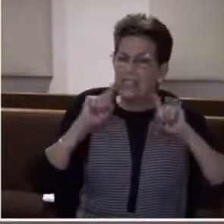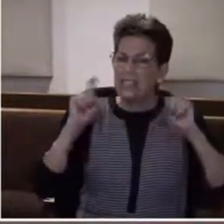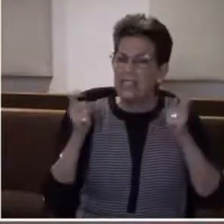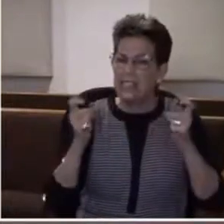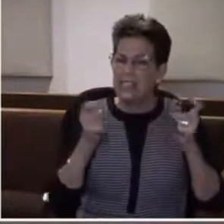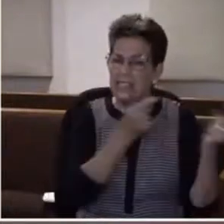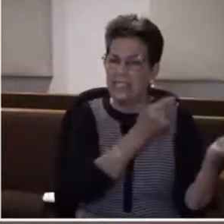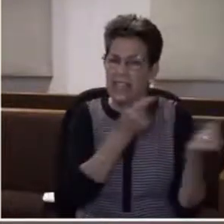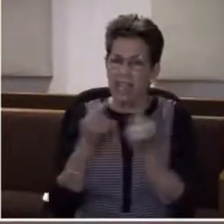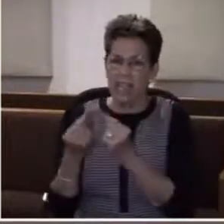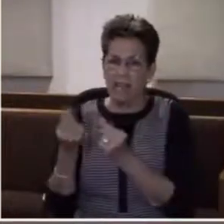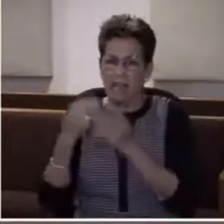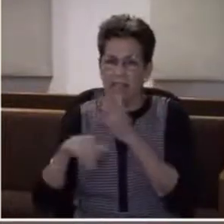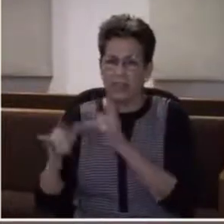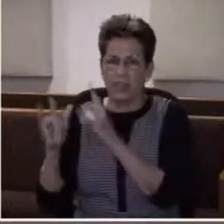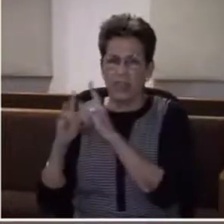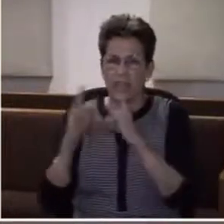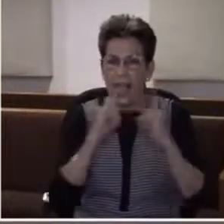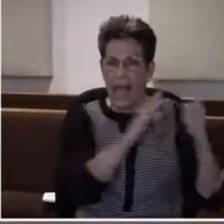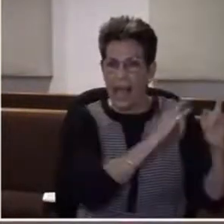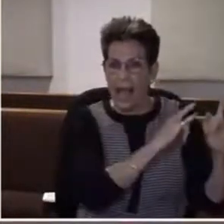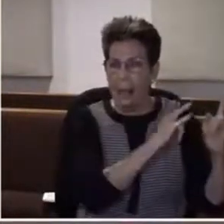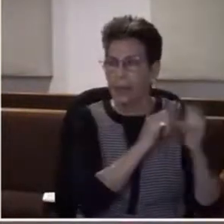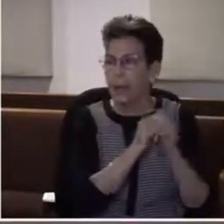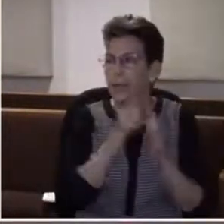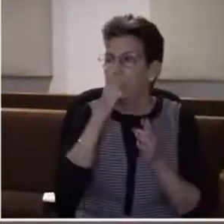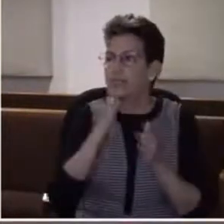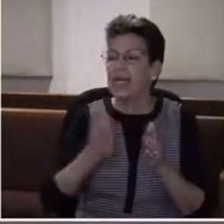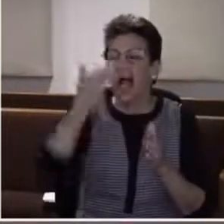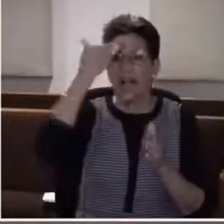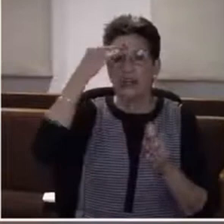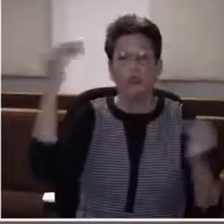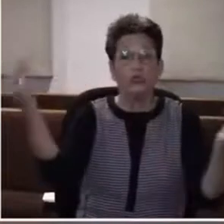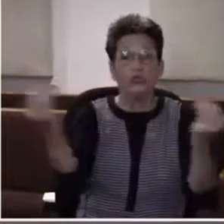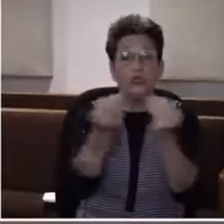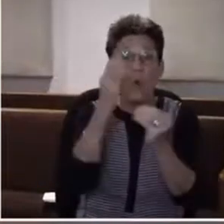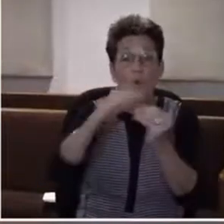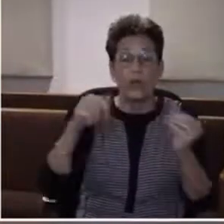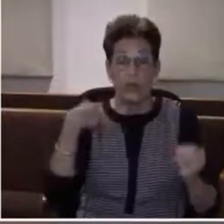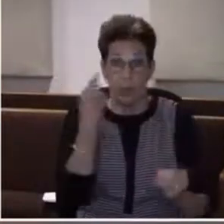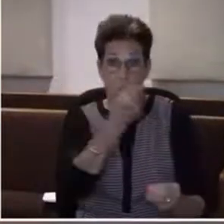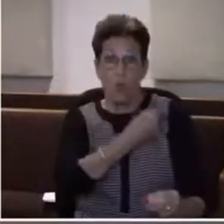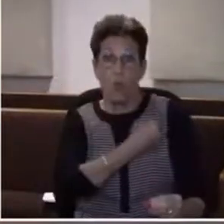what Joshua didn't know. By the way, God always knows more than we know.